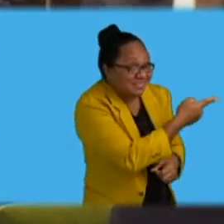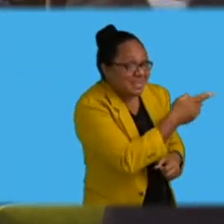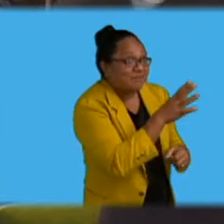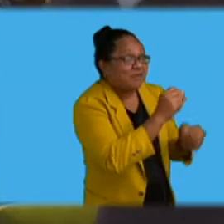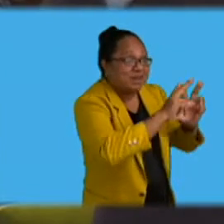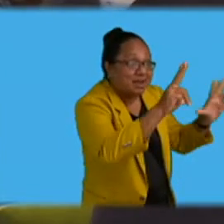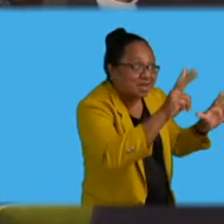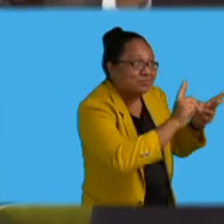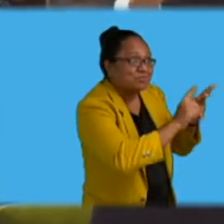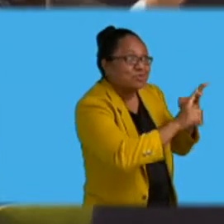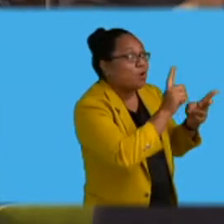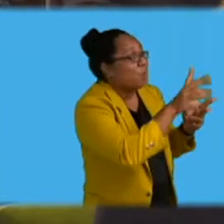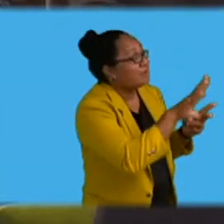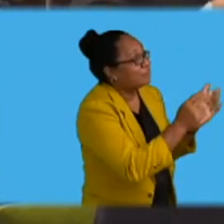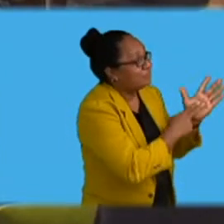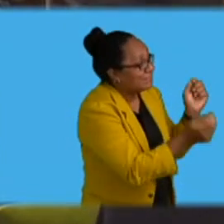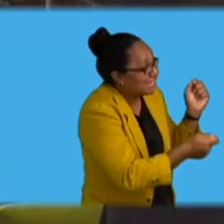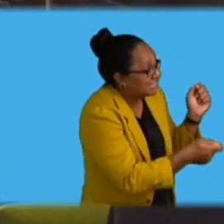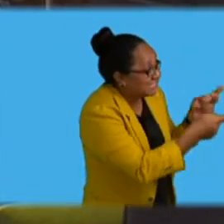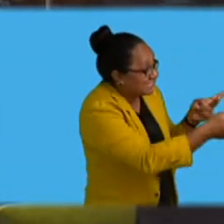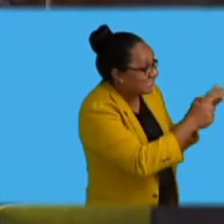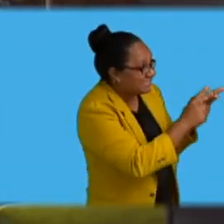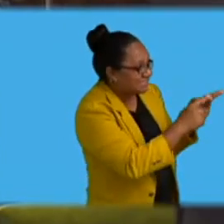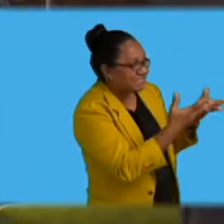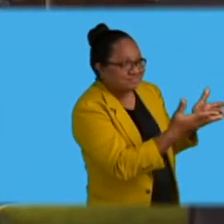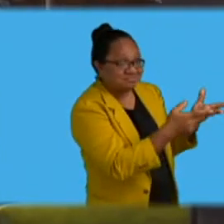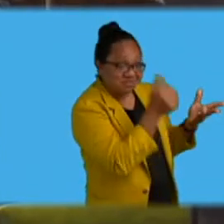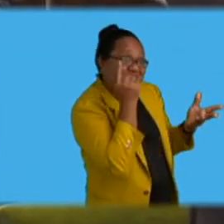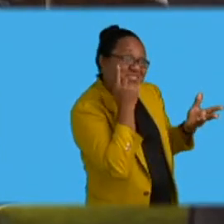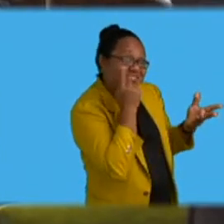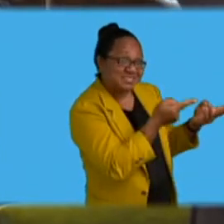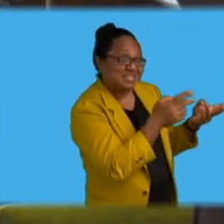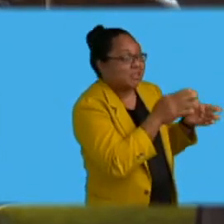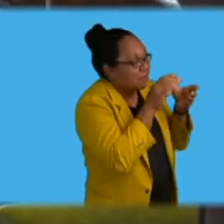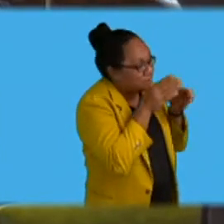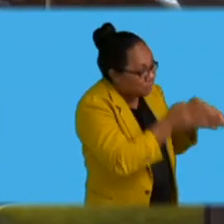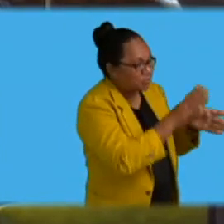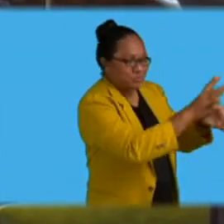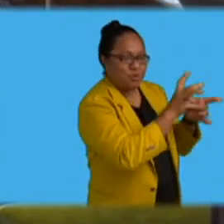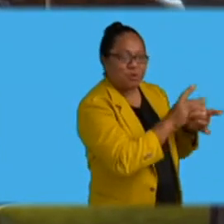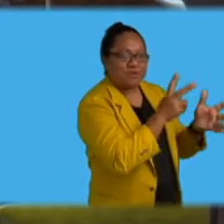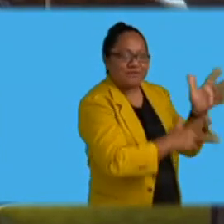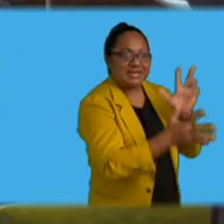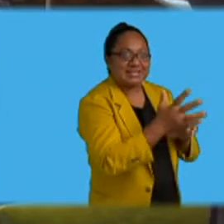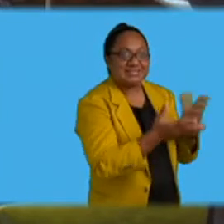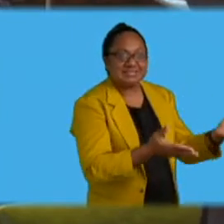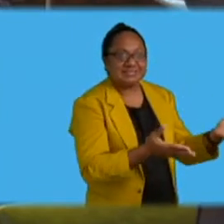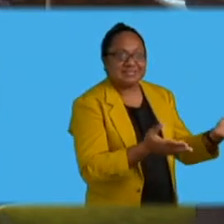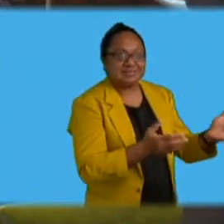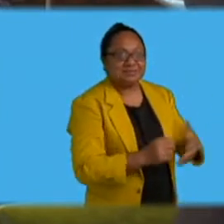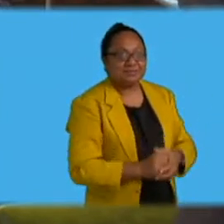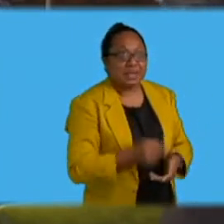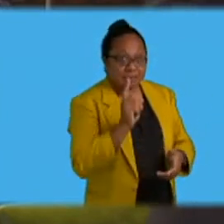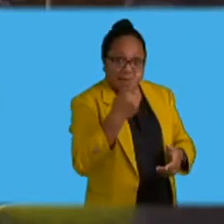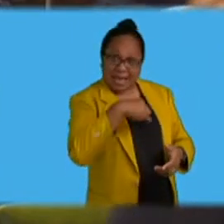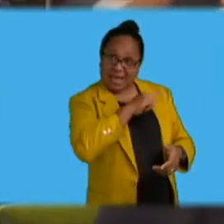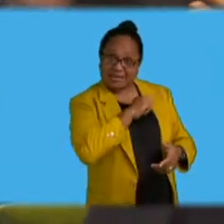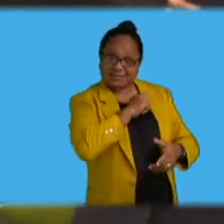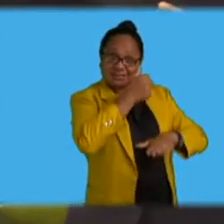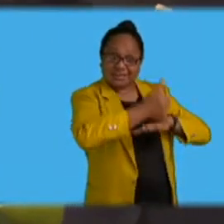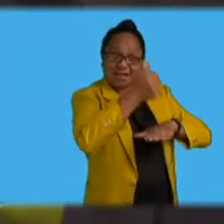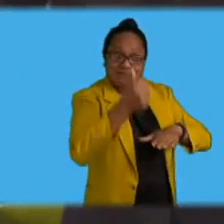Vanuatu, one is from Netasiri, whatever the case may be. That's all they focus on. And the whole philosophy behind us was